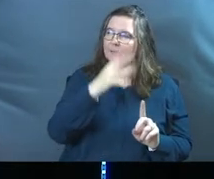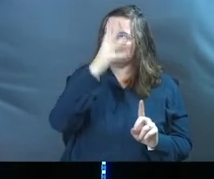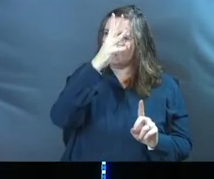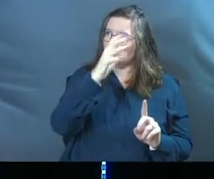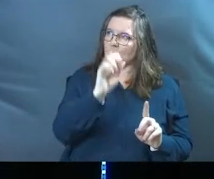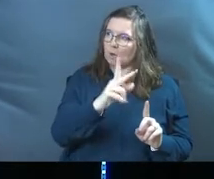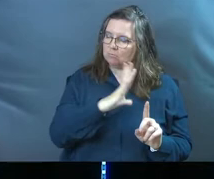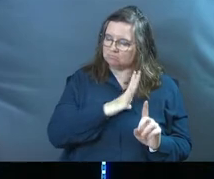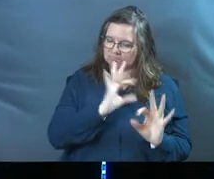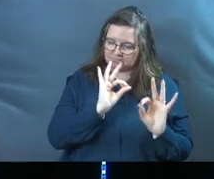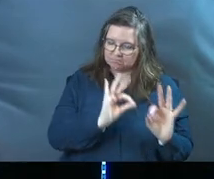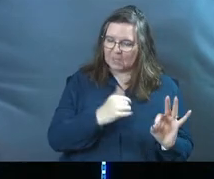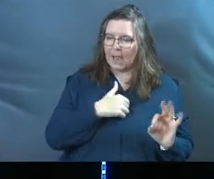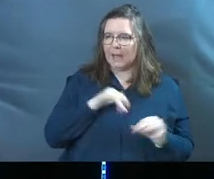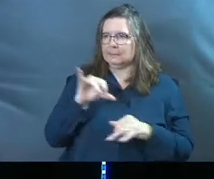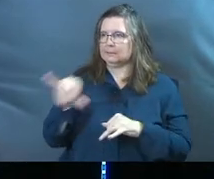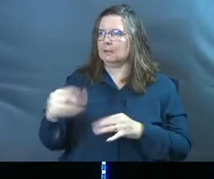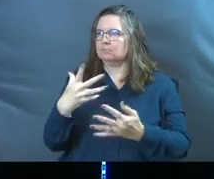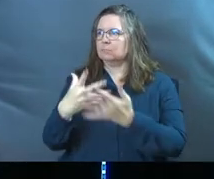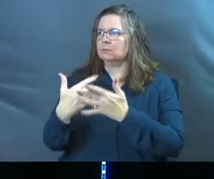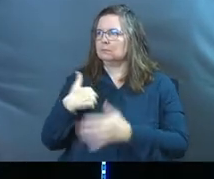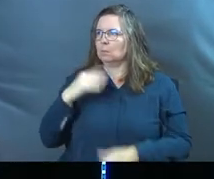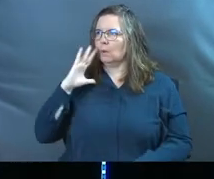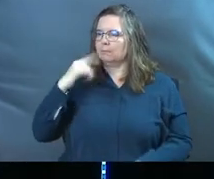and my dad will be okay.